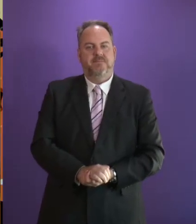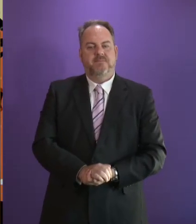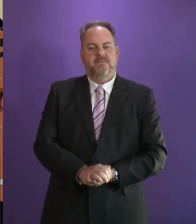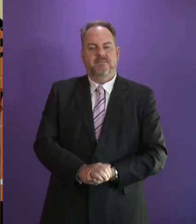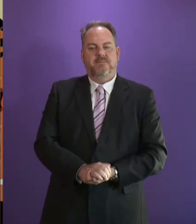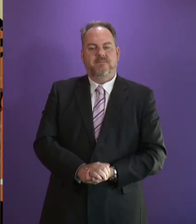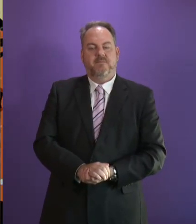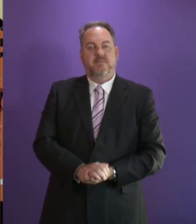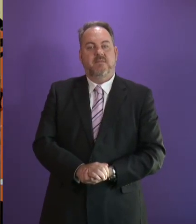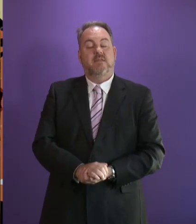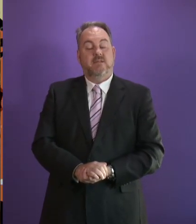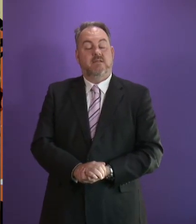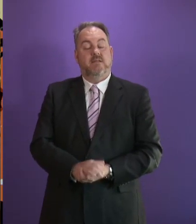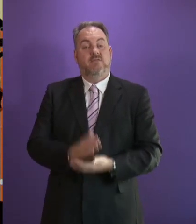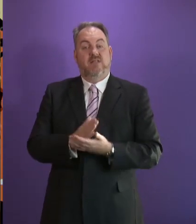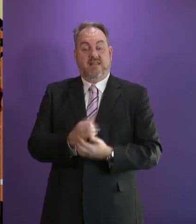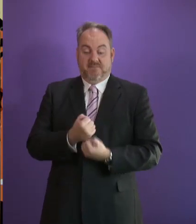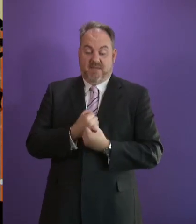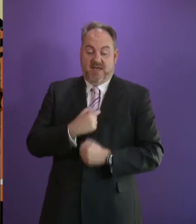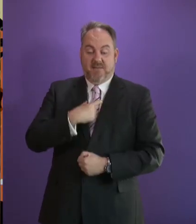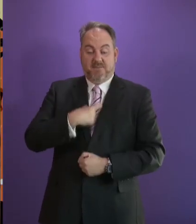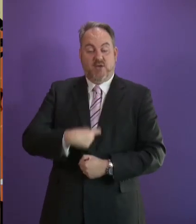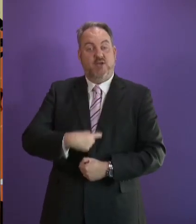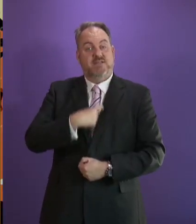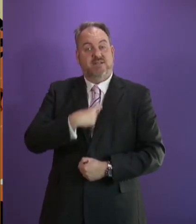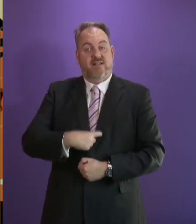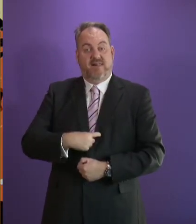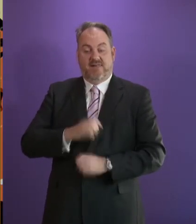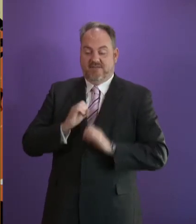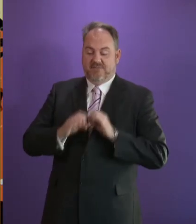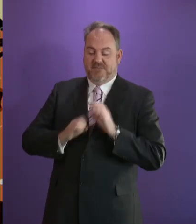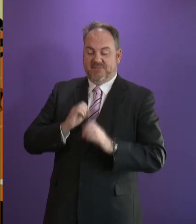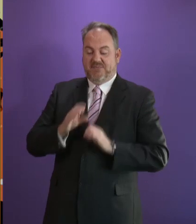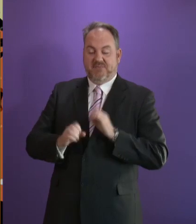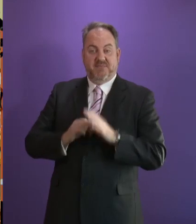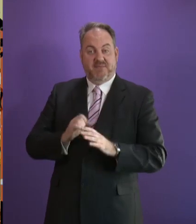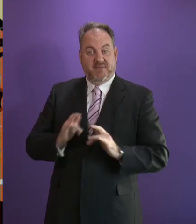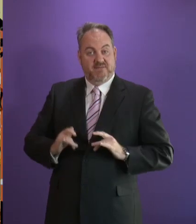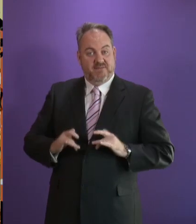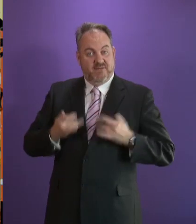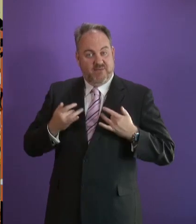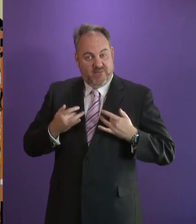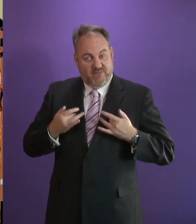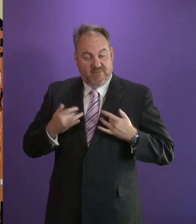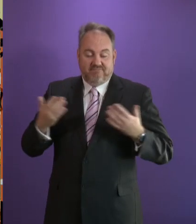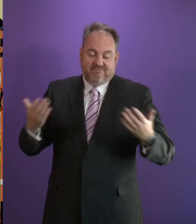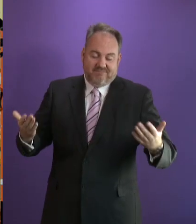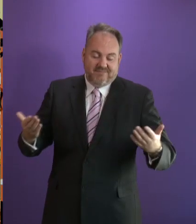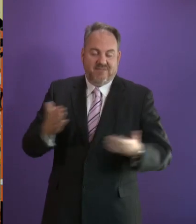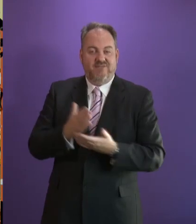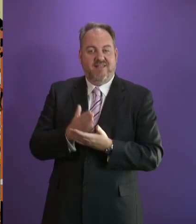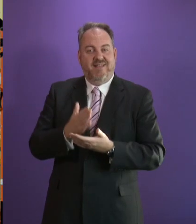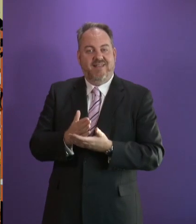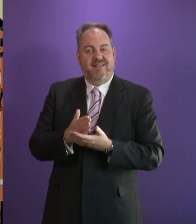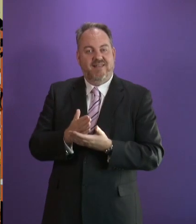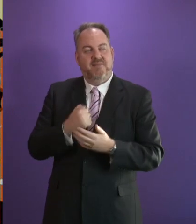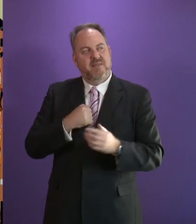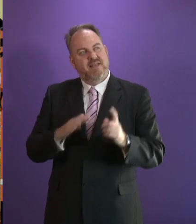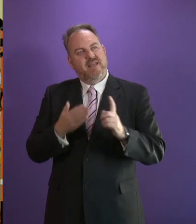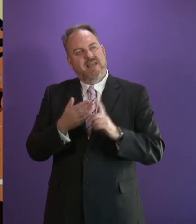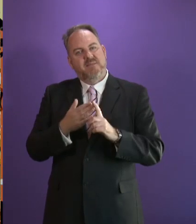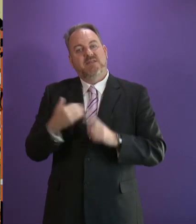On a personal level, although this isn't part of any of the paragraphs that you'll see on the Women 50/50 website, on a personal level, I want women in